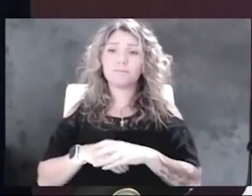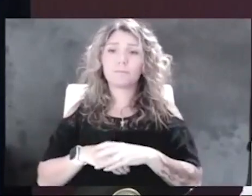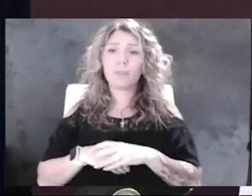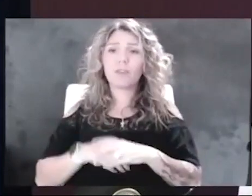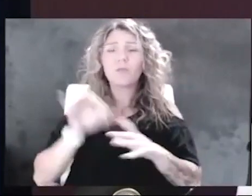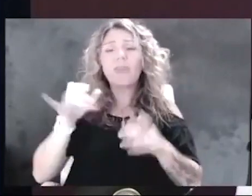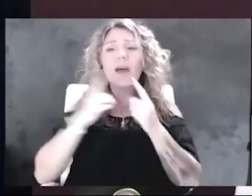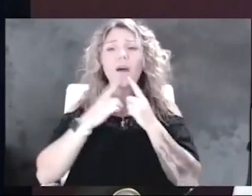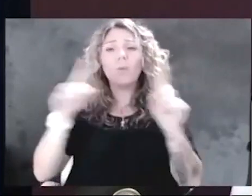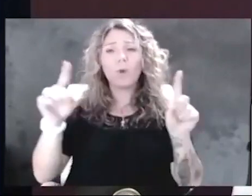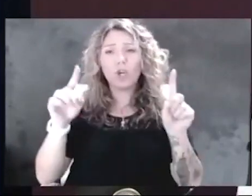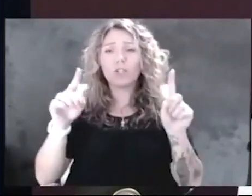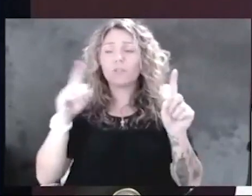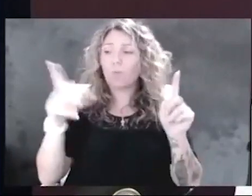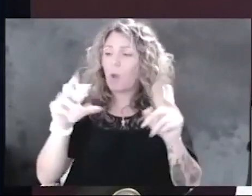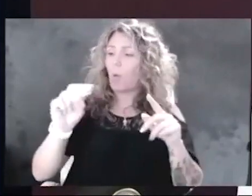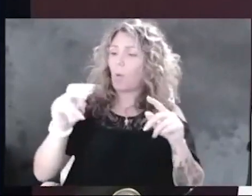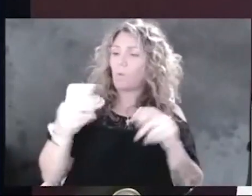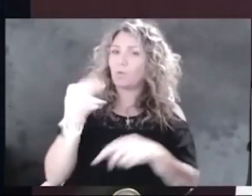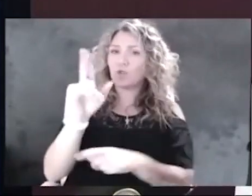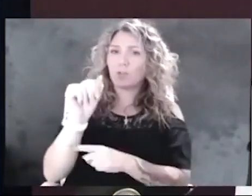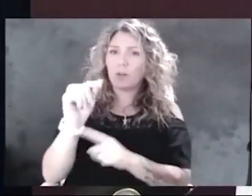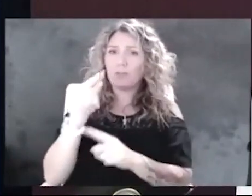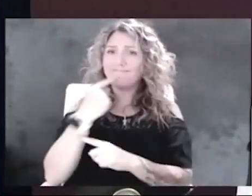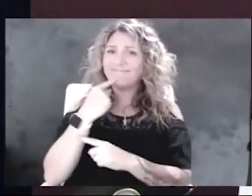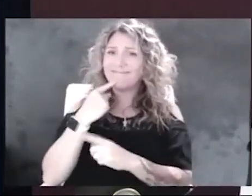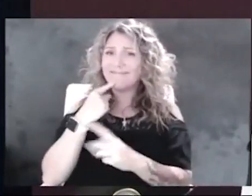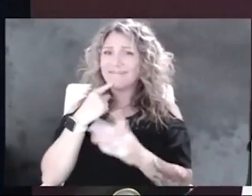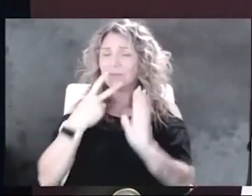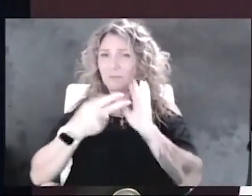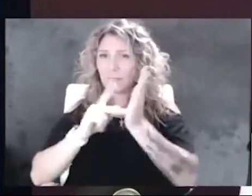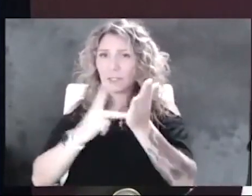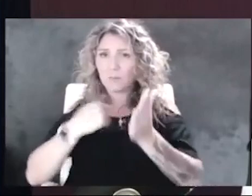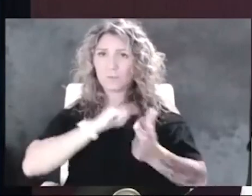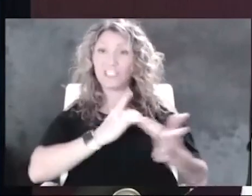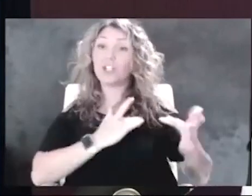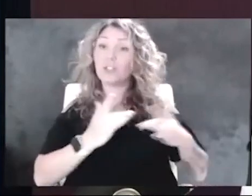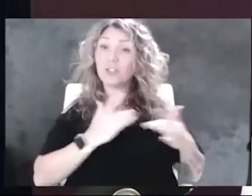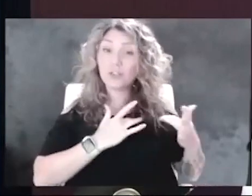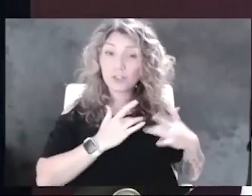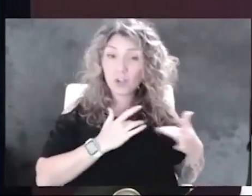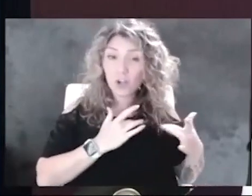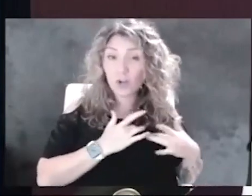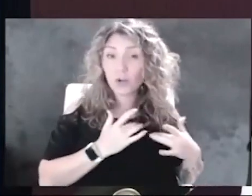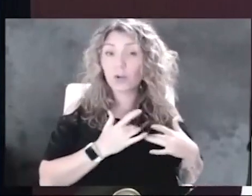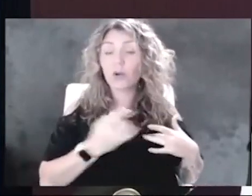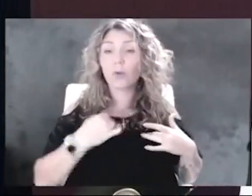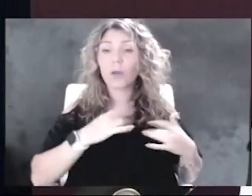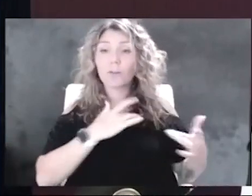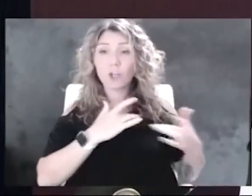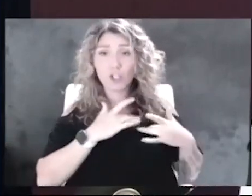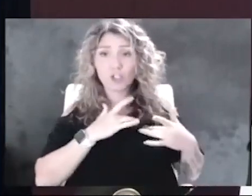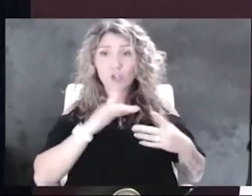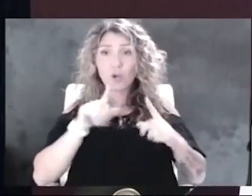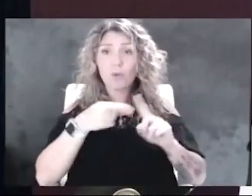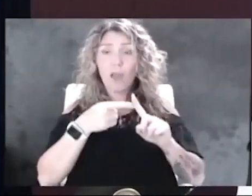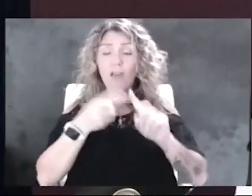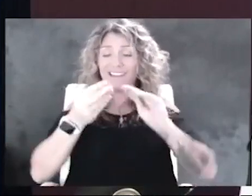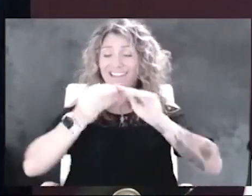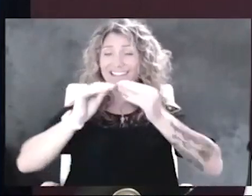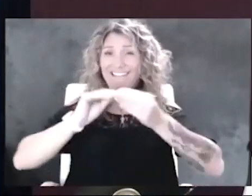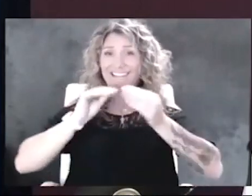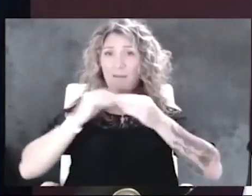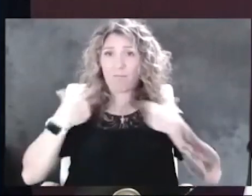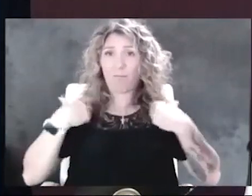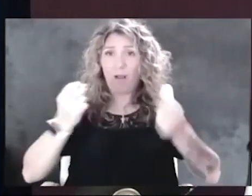what OSHA has said is we have a concern about this, and therefore we have a concern about the number of healthcare workers available in the United States. We